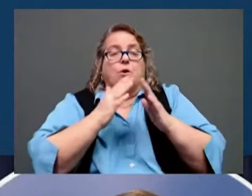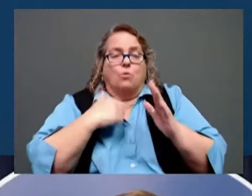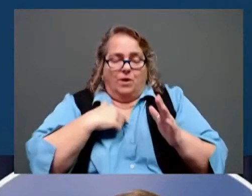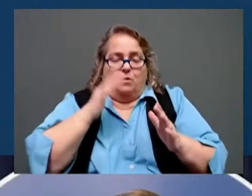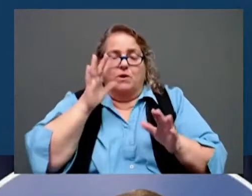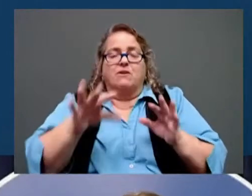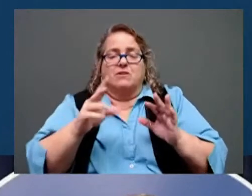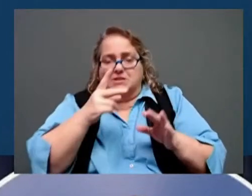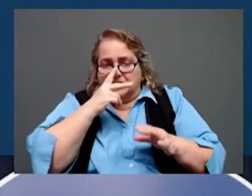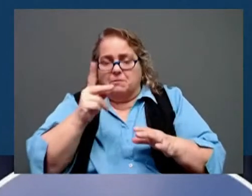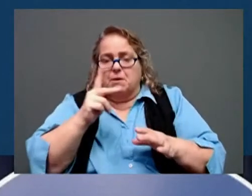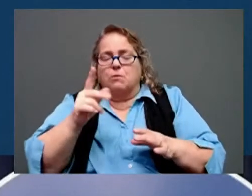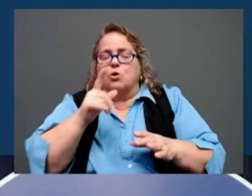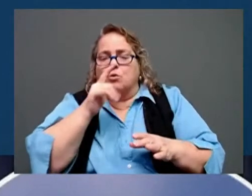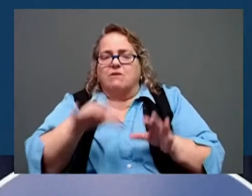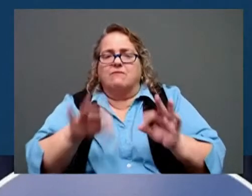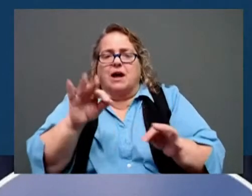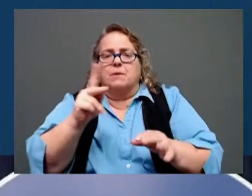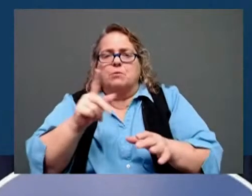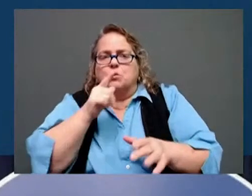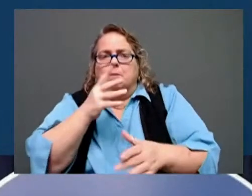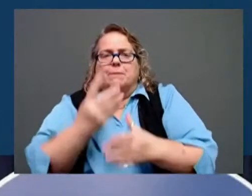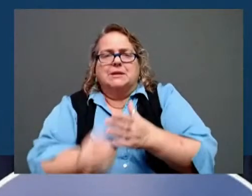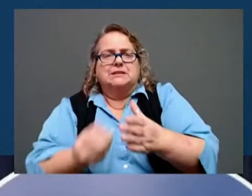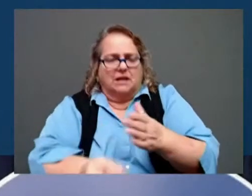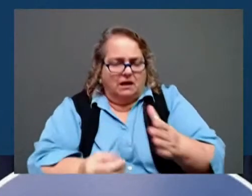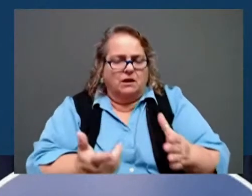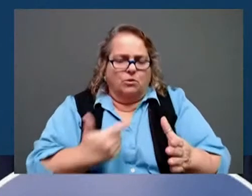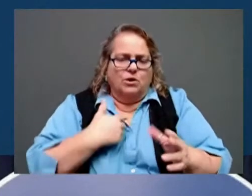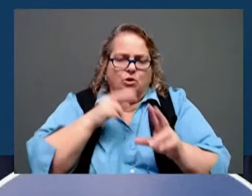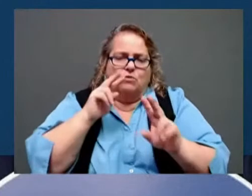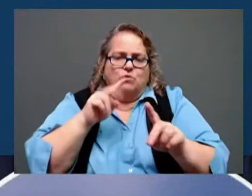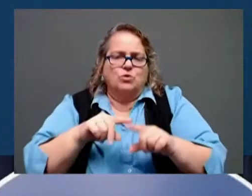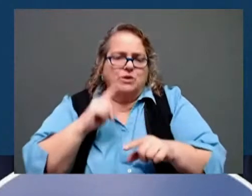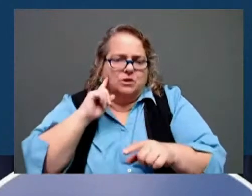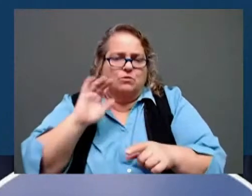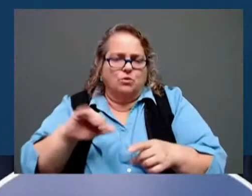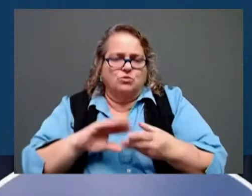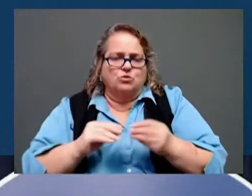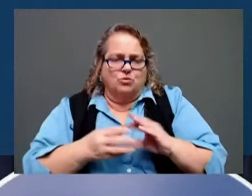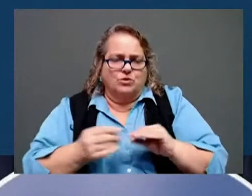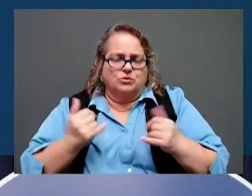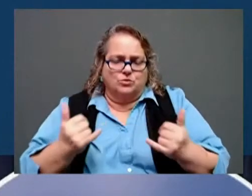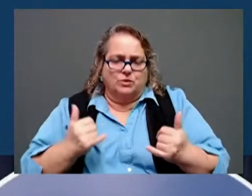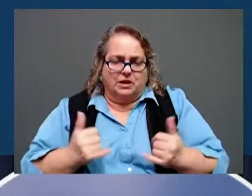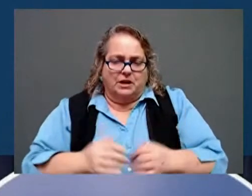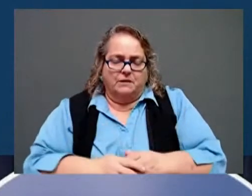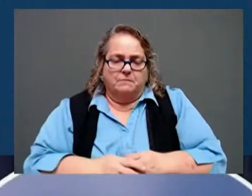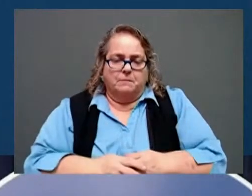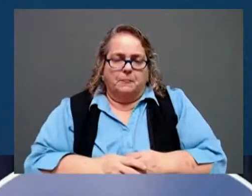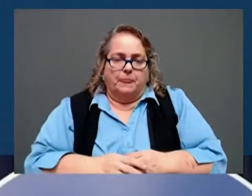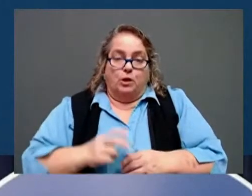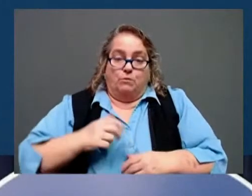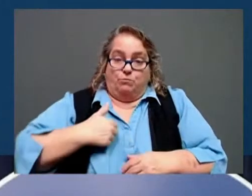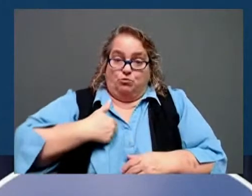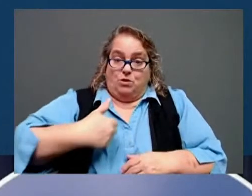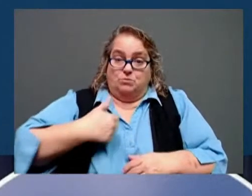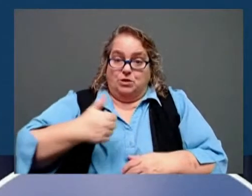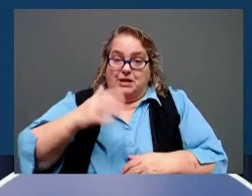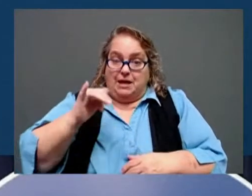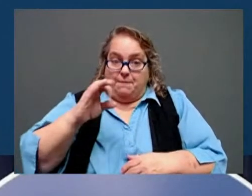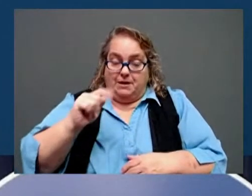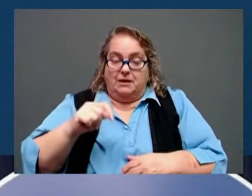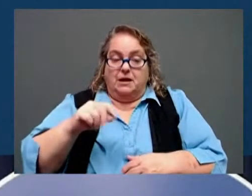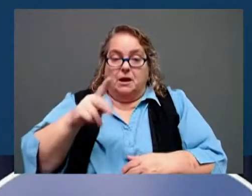about. So looking forward to hearing those stories today. Transportation cabinets, Pikeville Highway District, all state routes